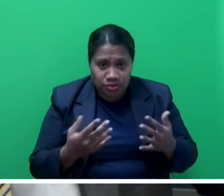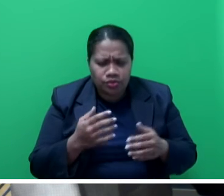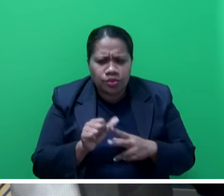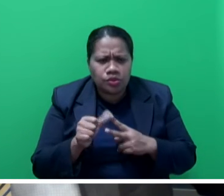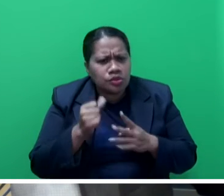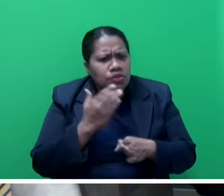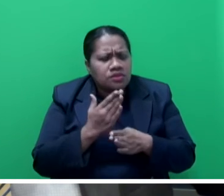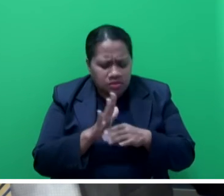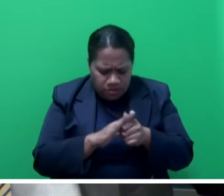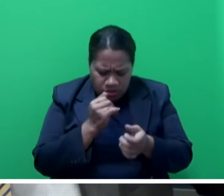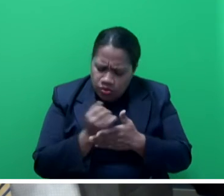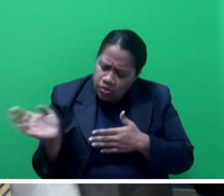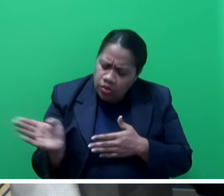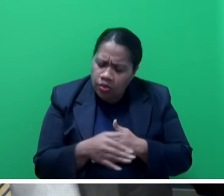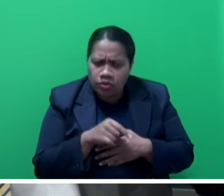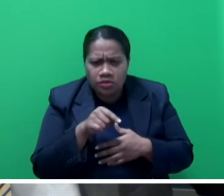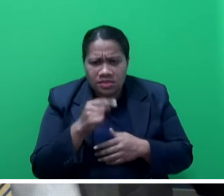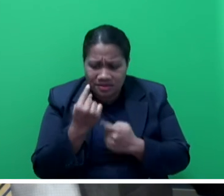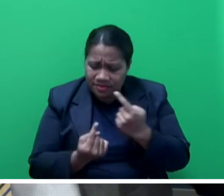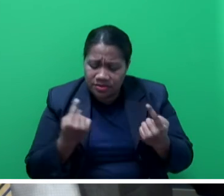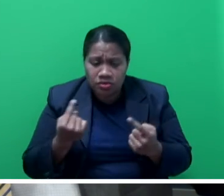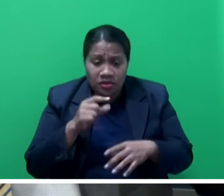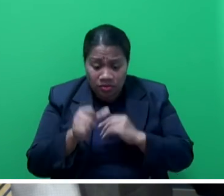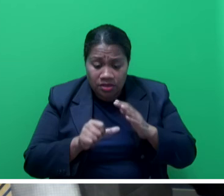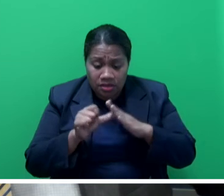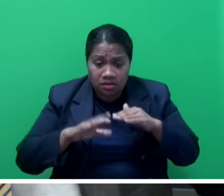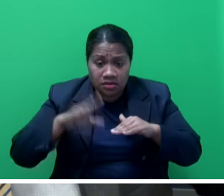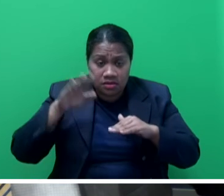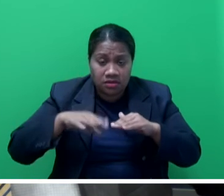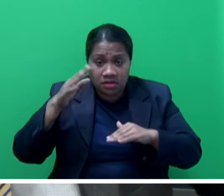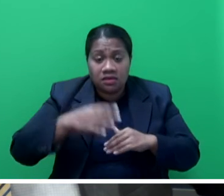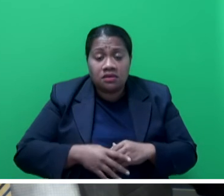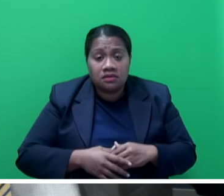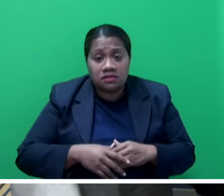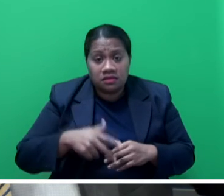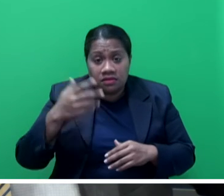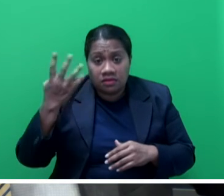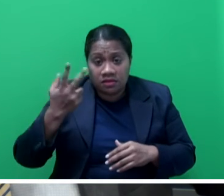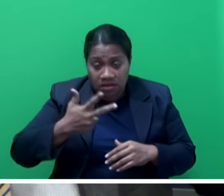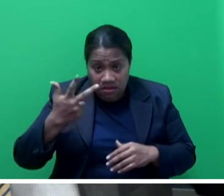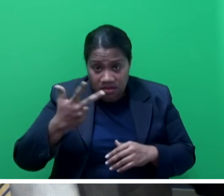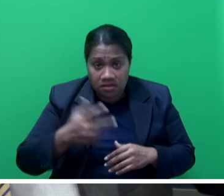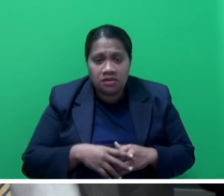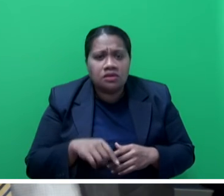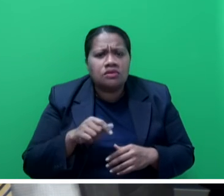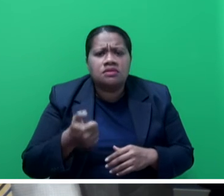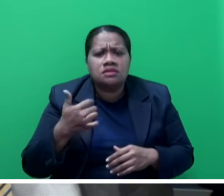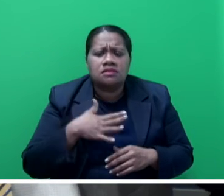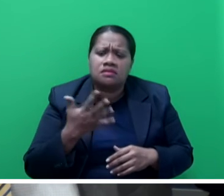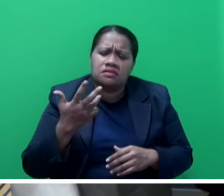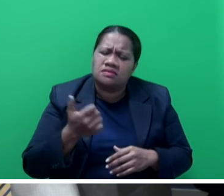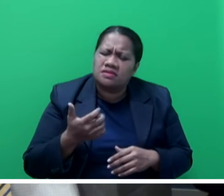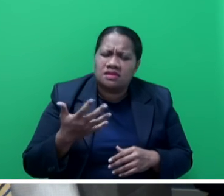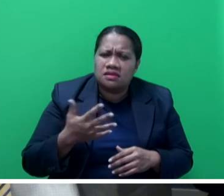all individuals above 18 years old in Fiji. This is required for at least 650,000 individuals,